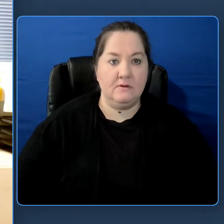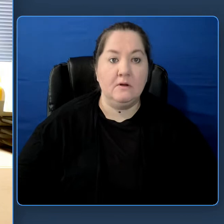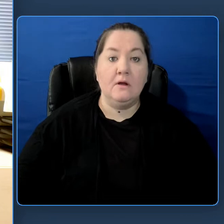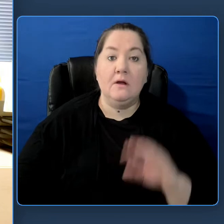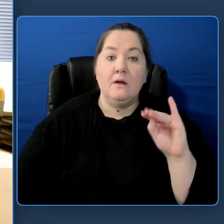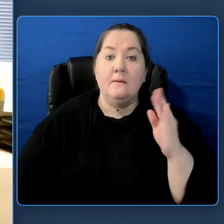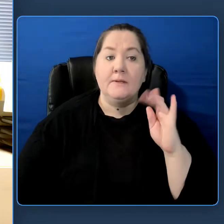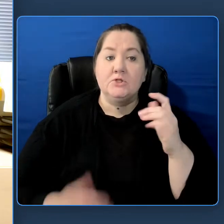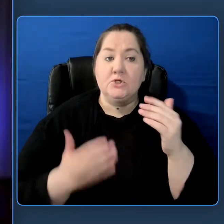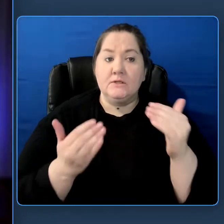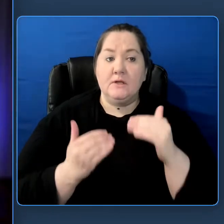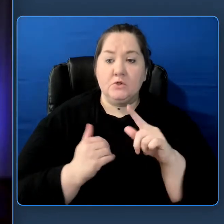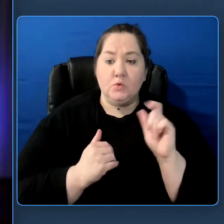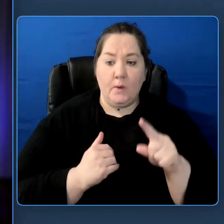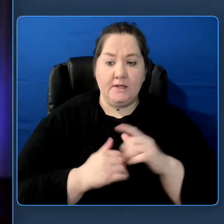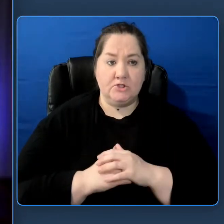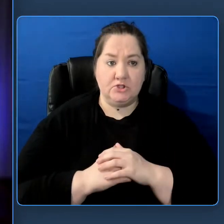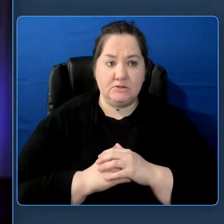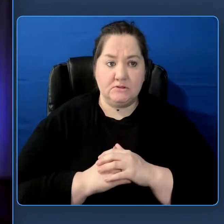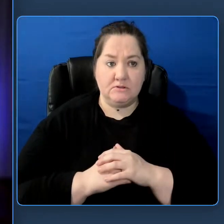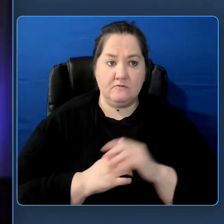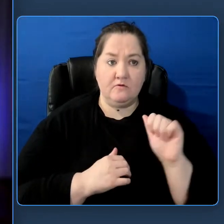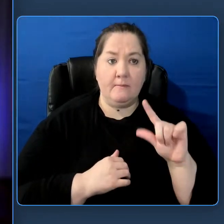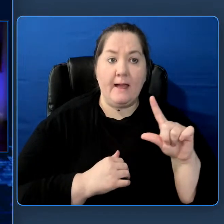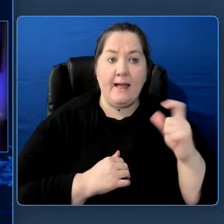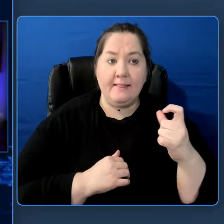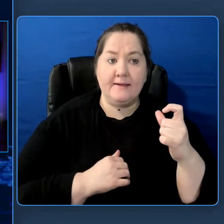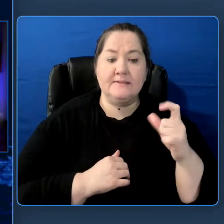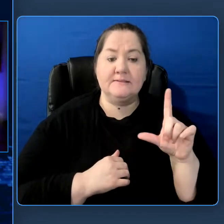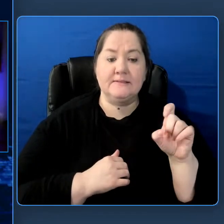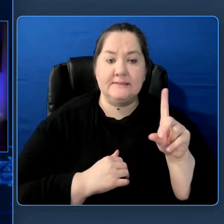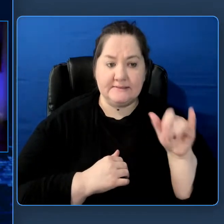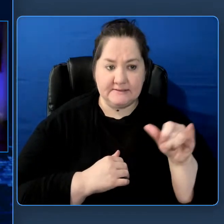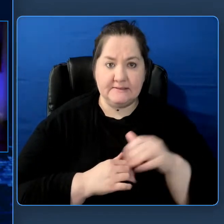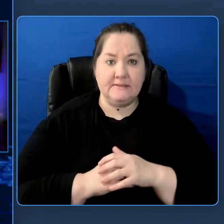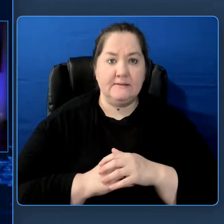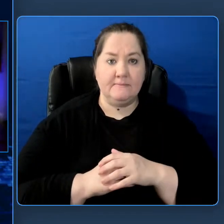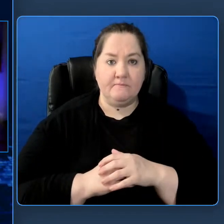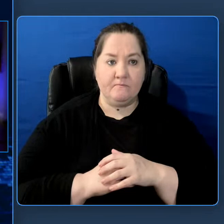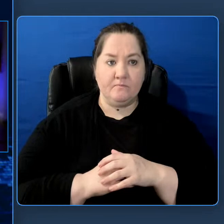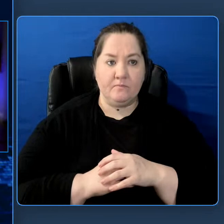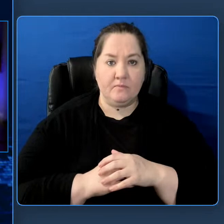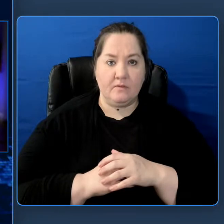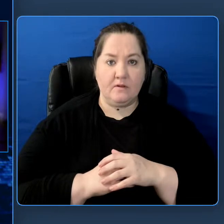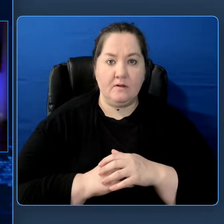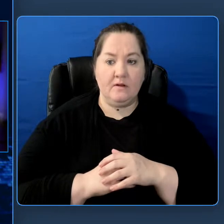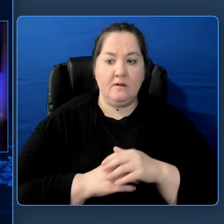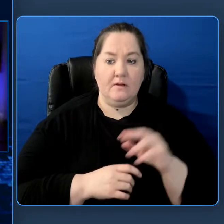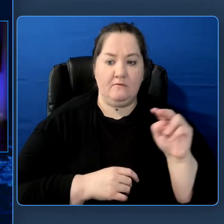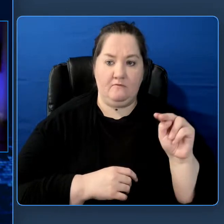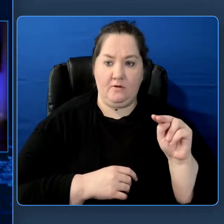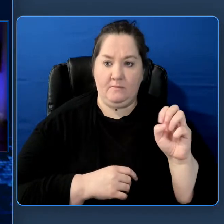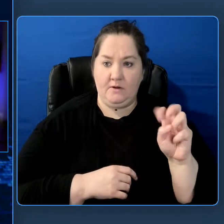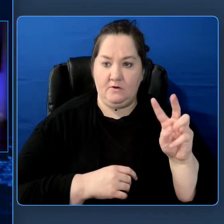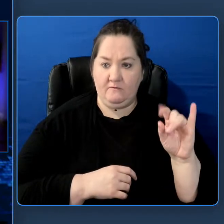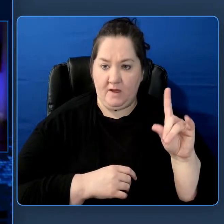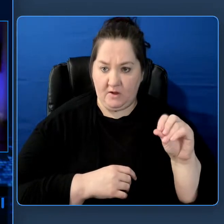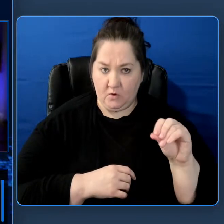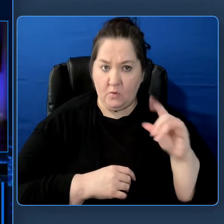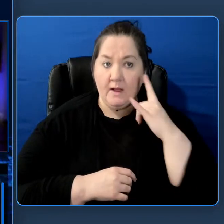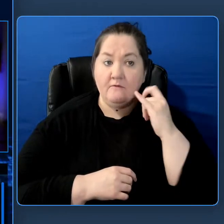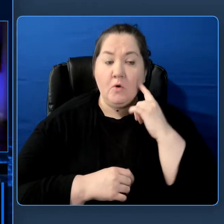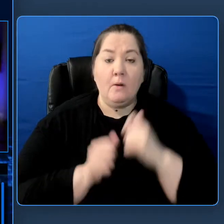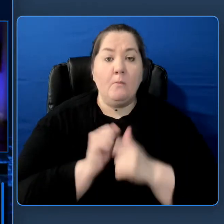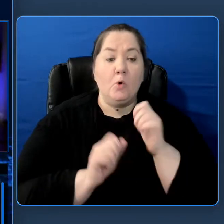Mitchell, what's our next question? Next one in from Alex Lindsay. Name should sound familiar, from Novato, California. What do you think are the